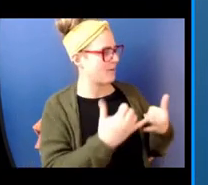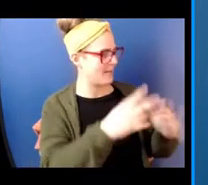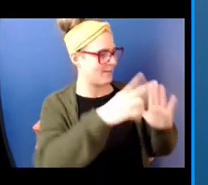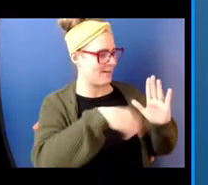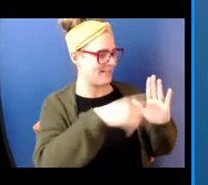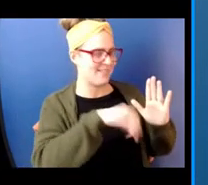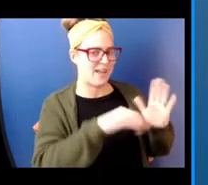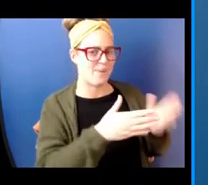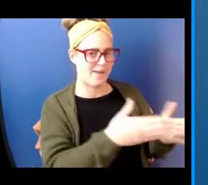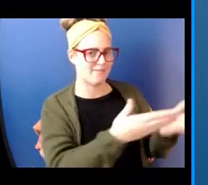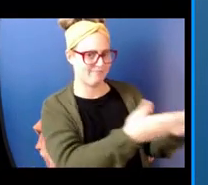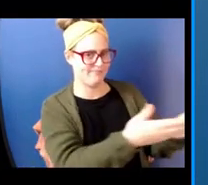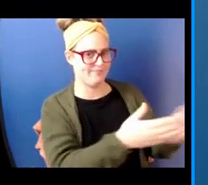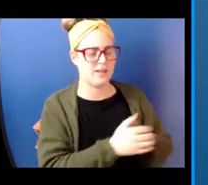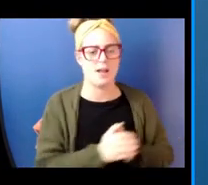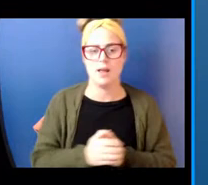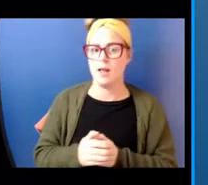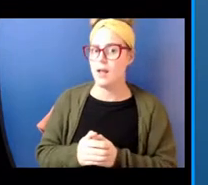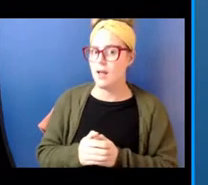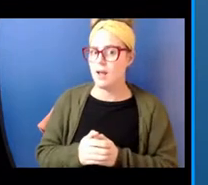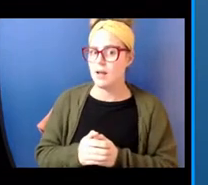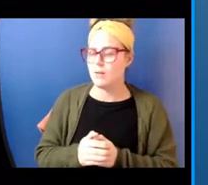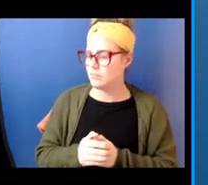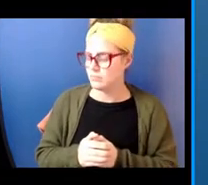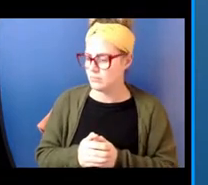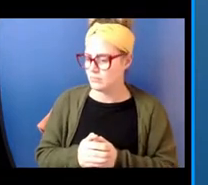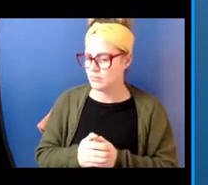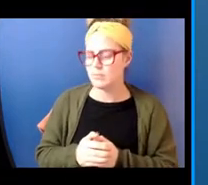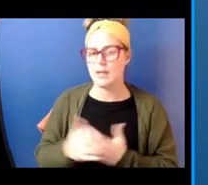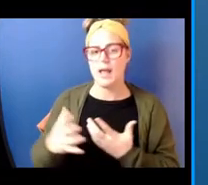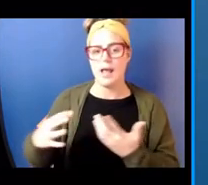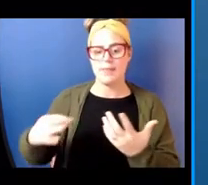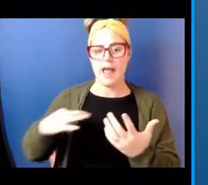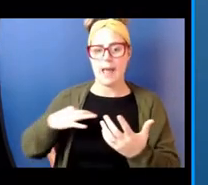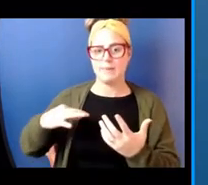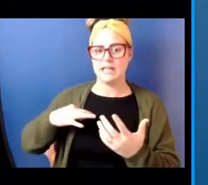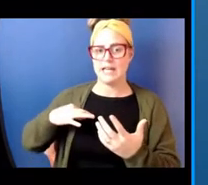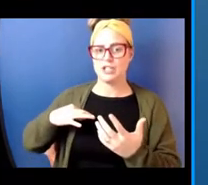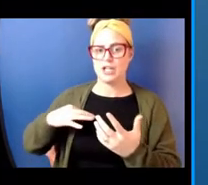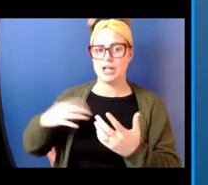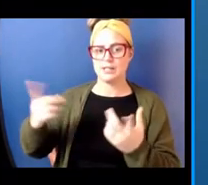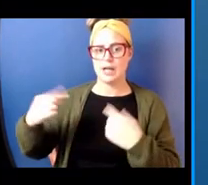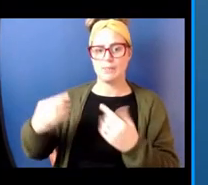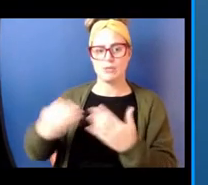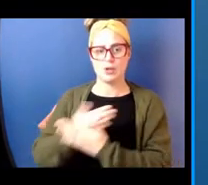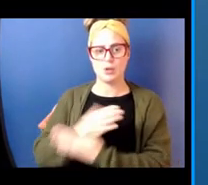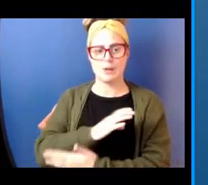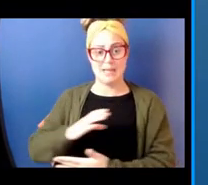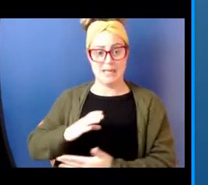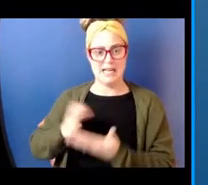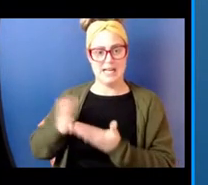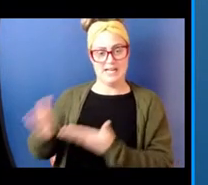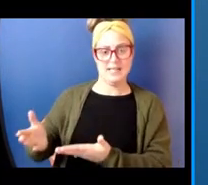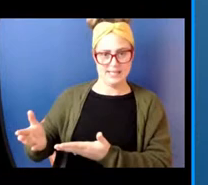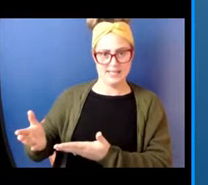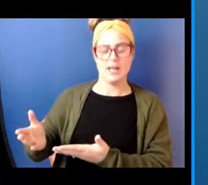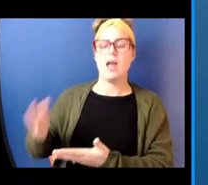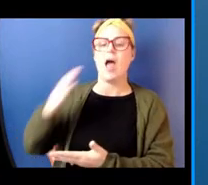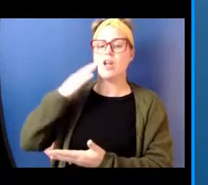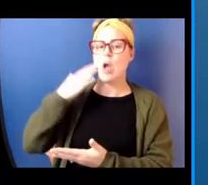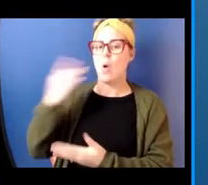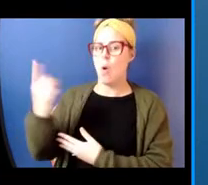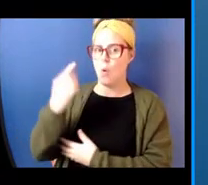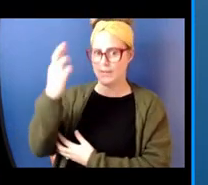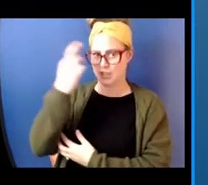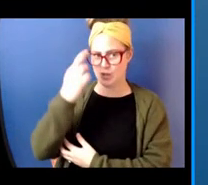do you need after all to buy those applications to come to the new committee I just know that there's always a risk that